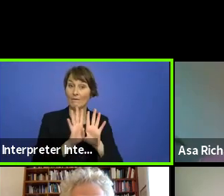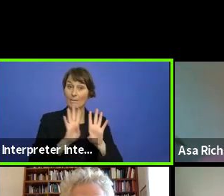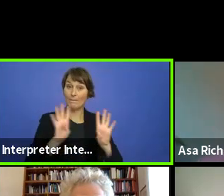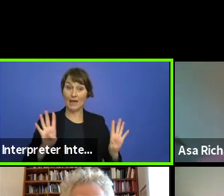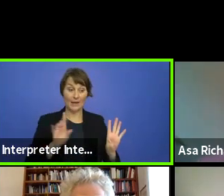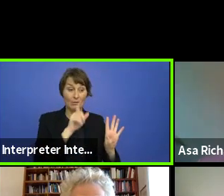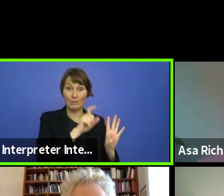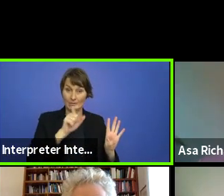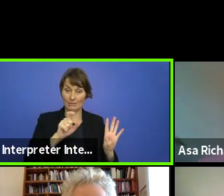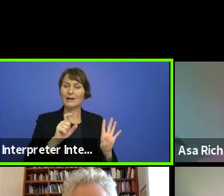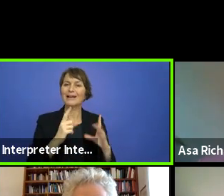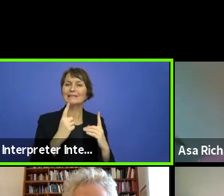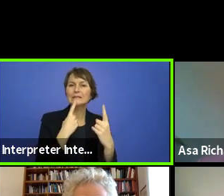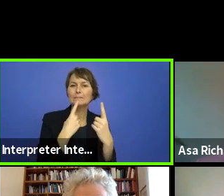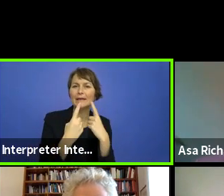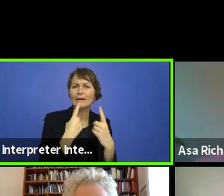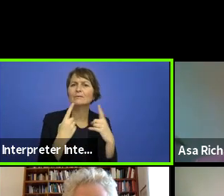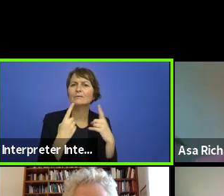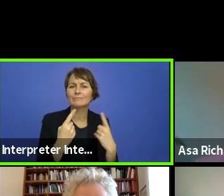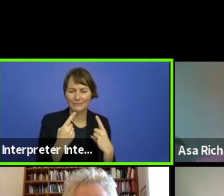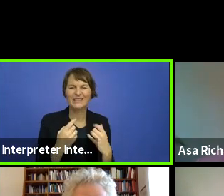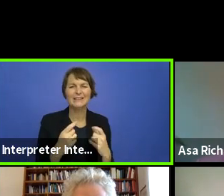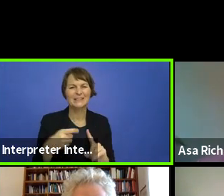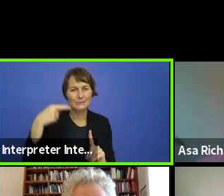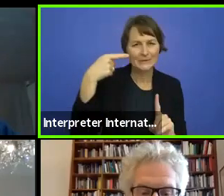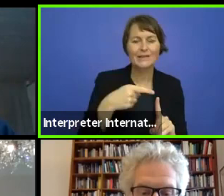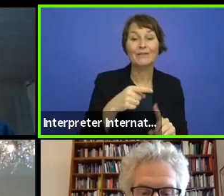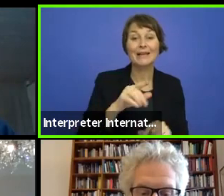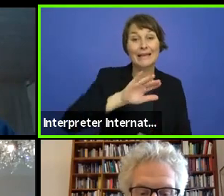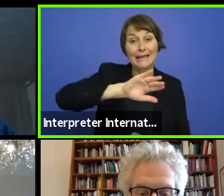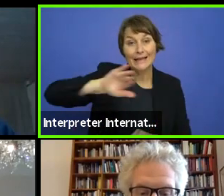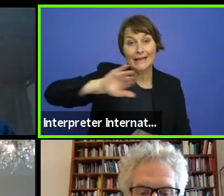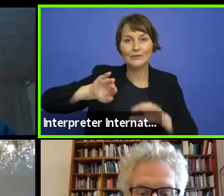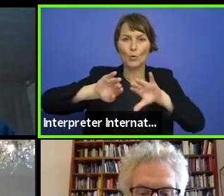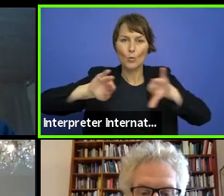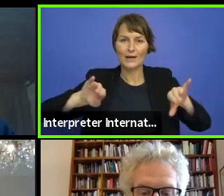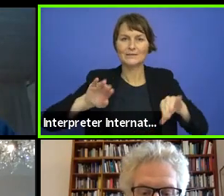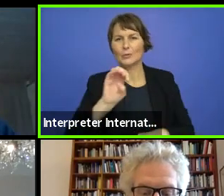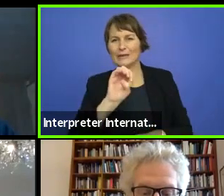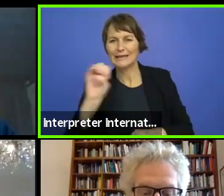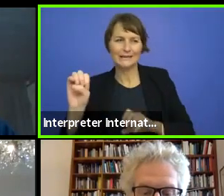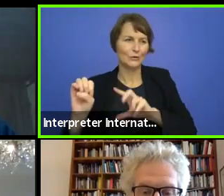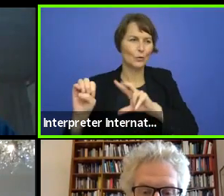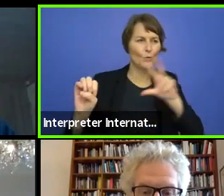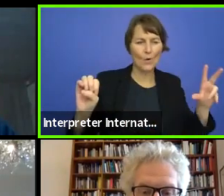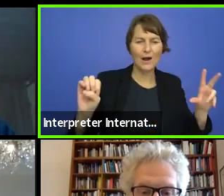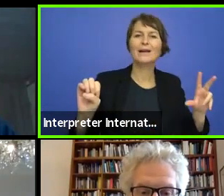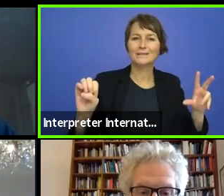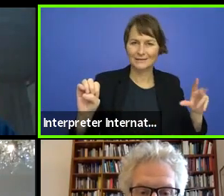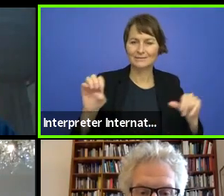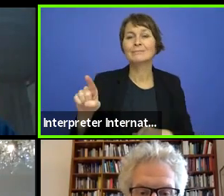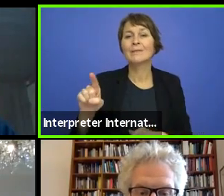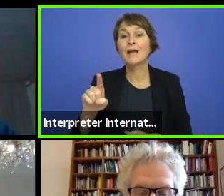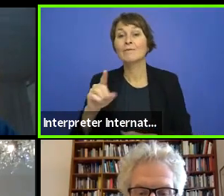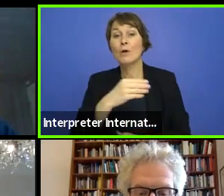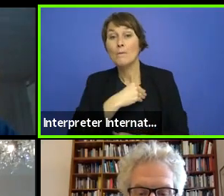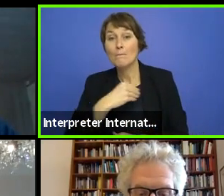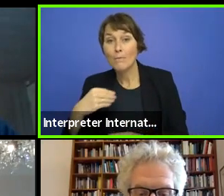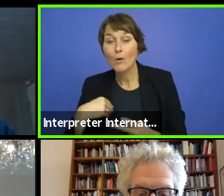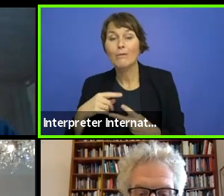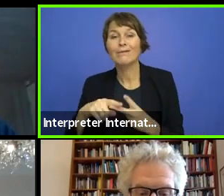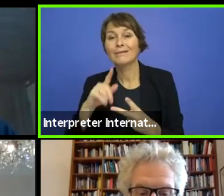explicitly from Eastern and Western Europe, from Poland, Budapest, and the Netherlands, and from Hannover,